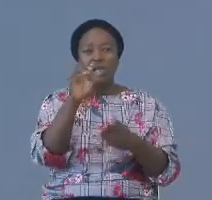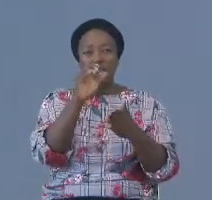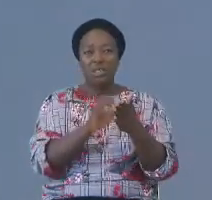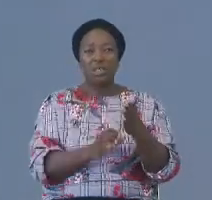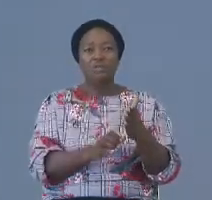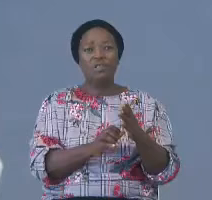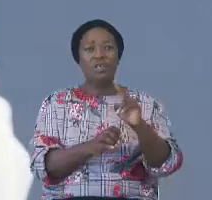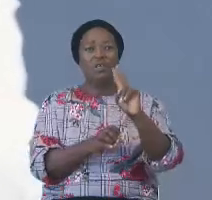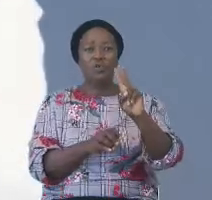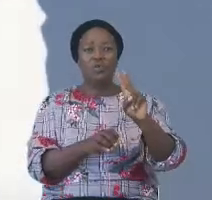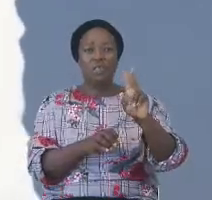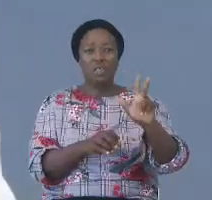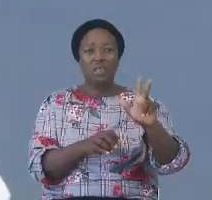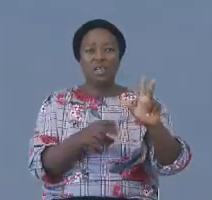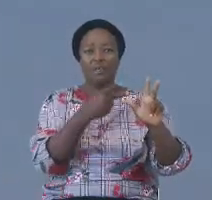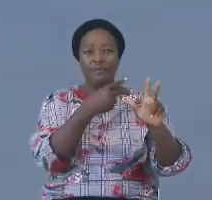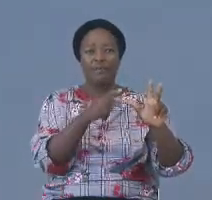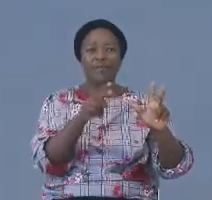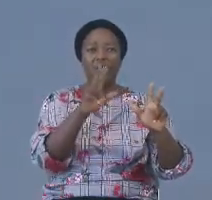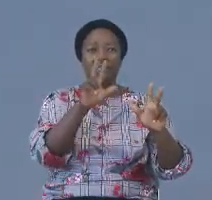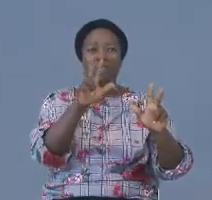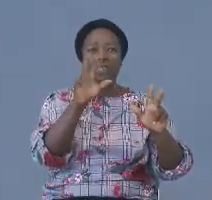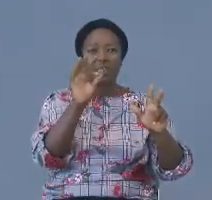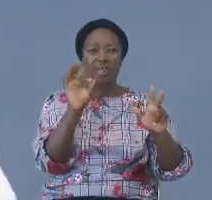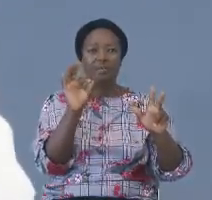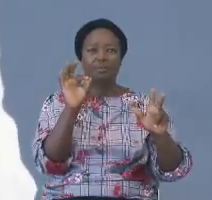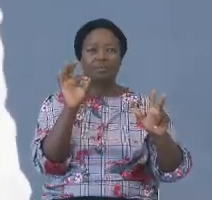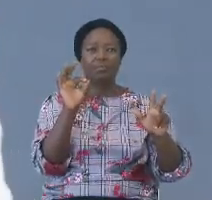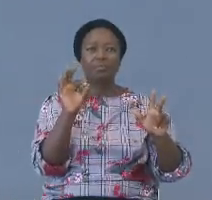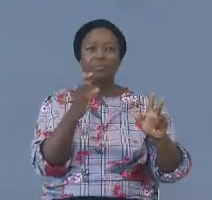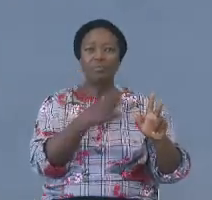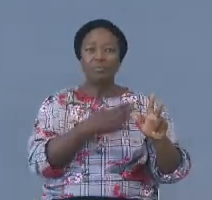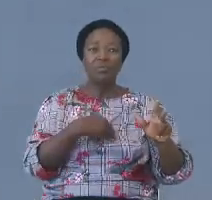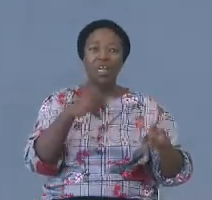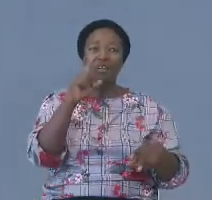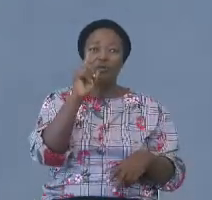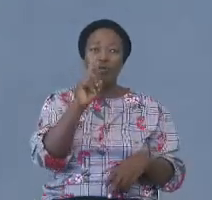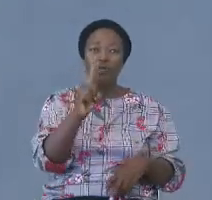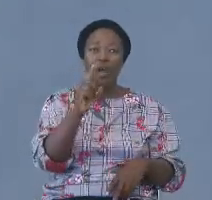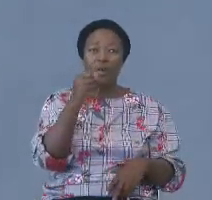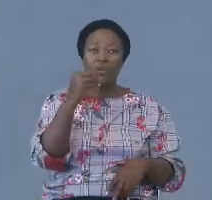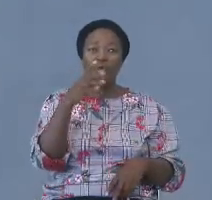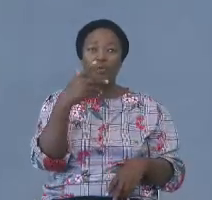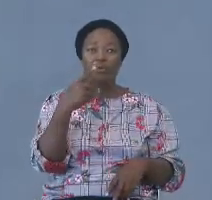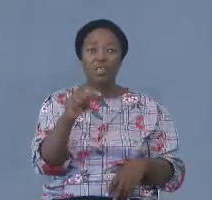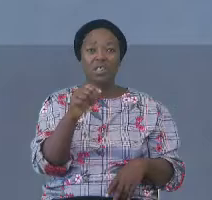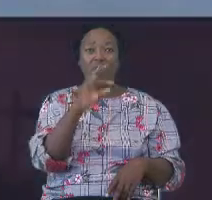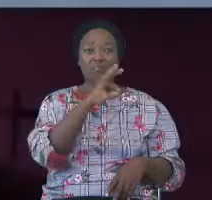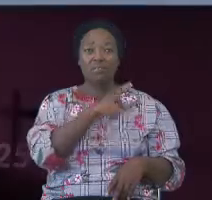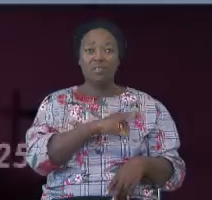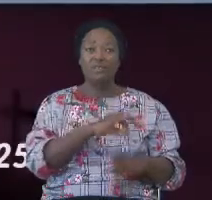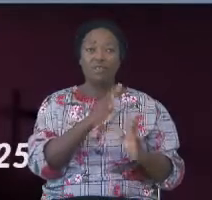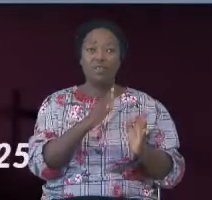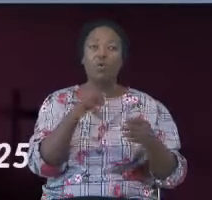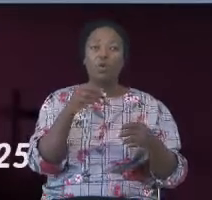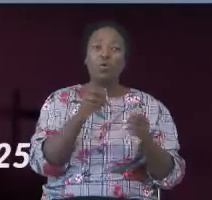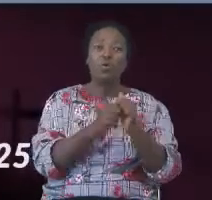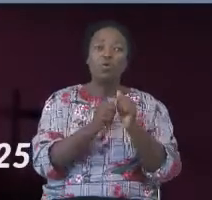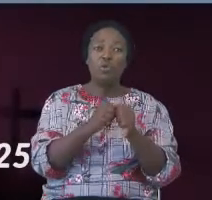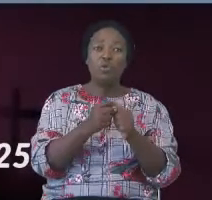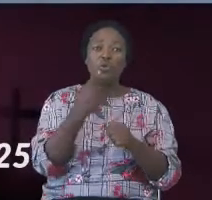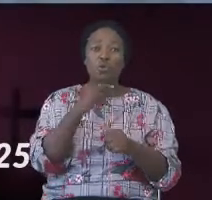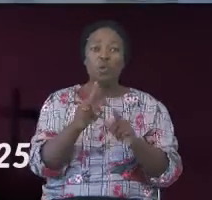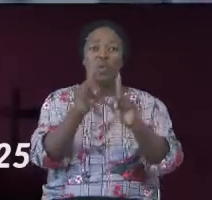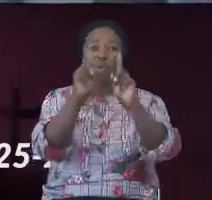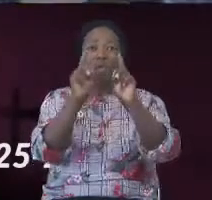this in luke chapter 23 here from verse 39 and